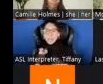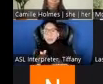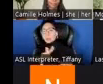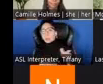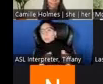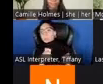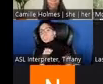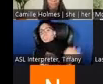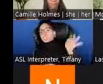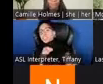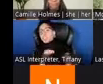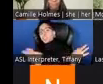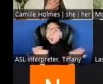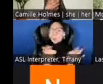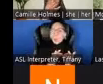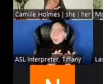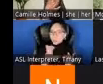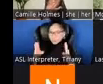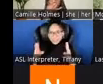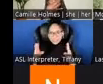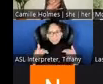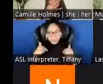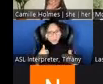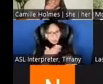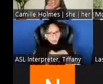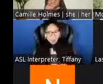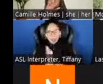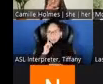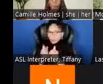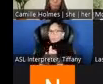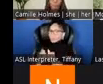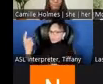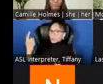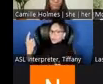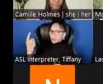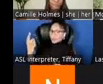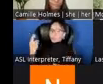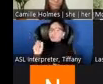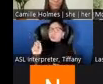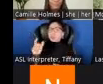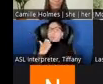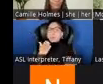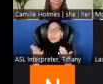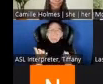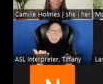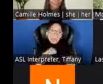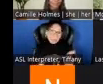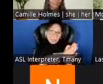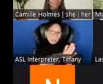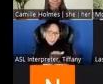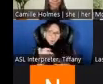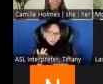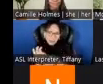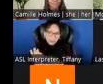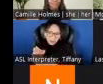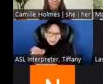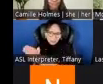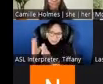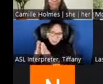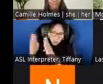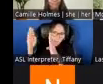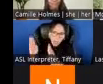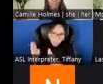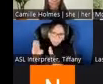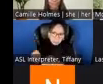get into that space about changing our own mindset around the housing work that we're doing? And I say